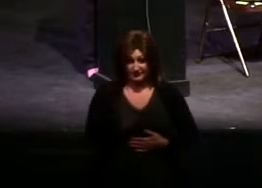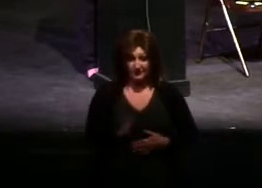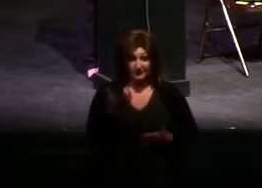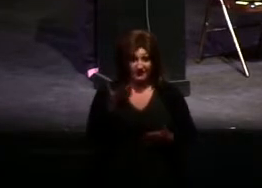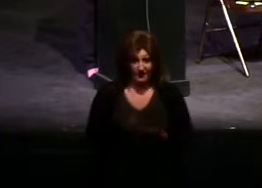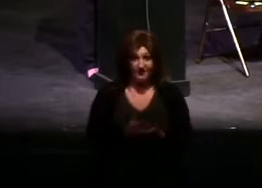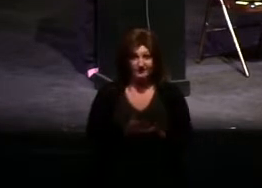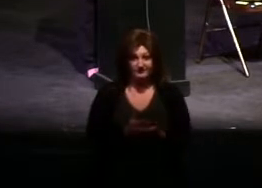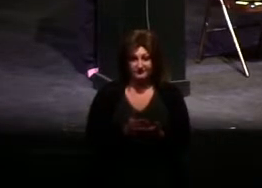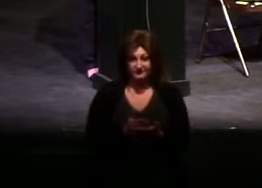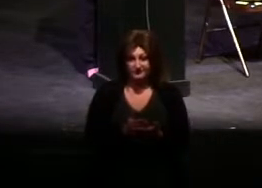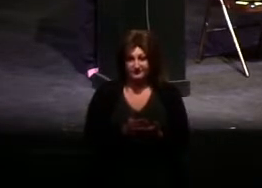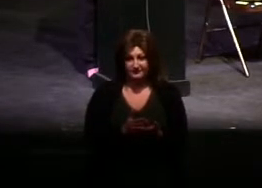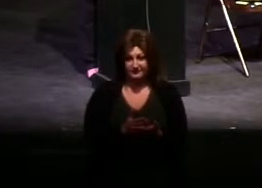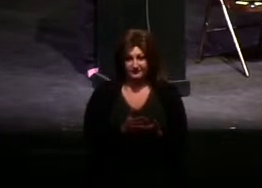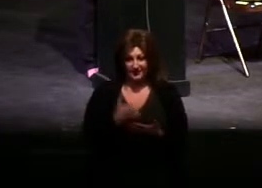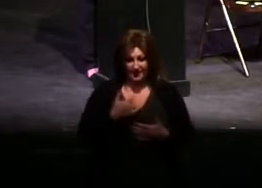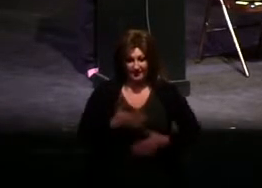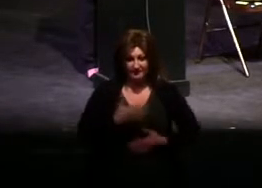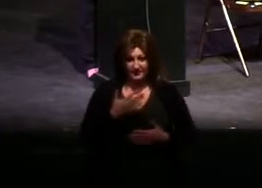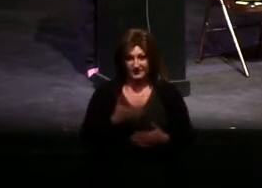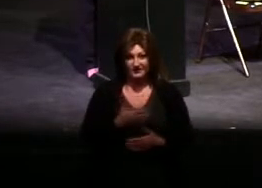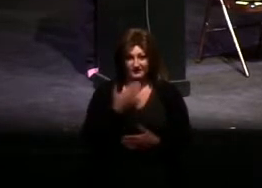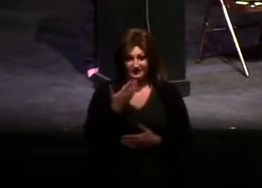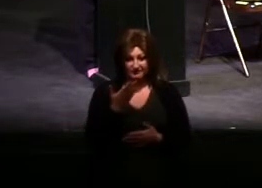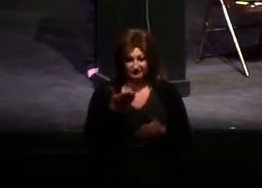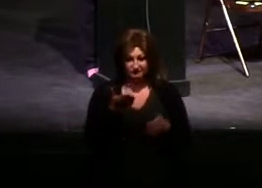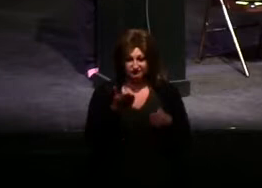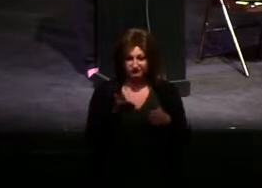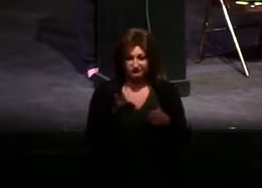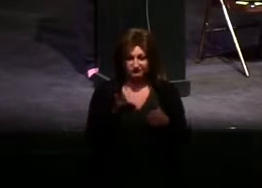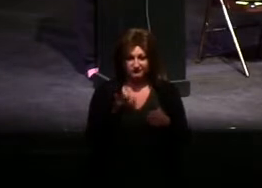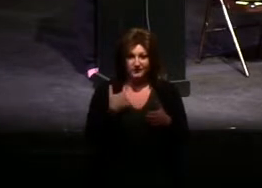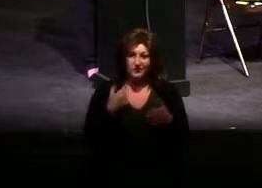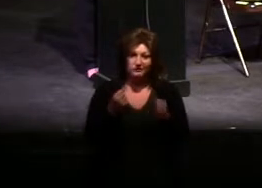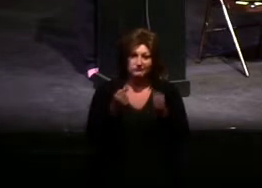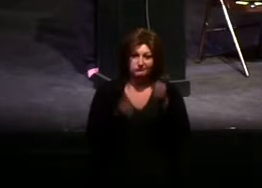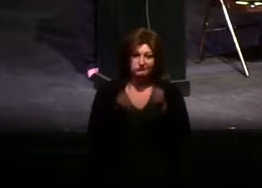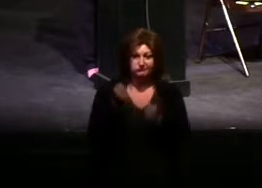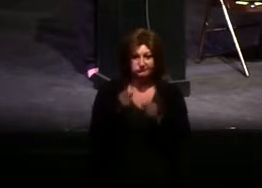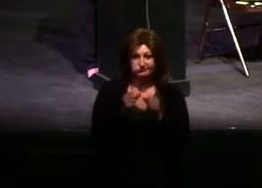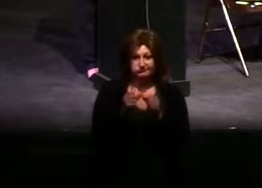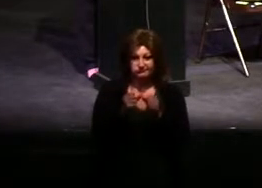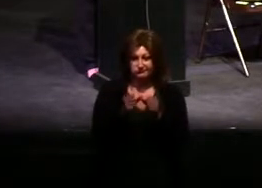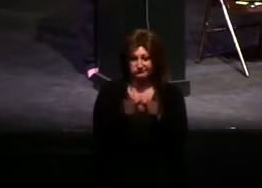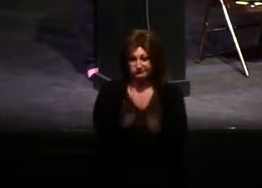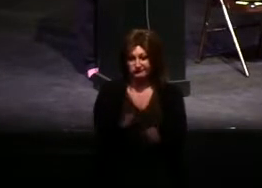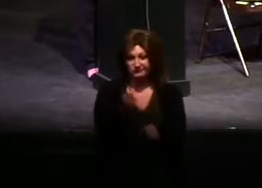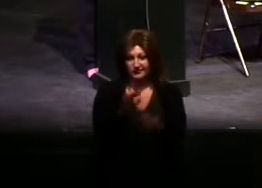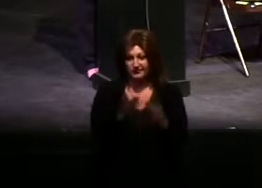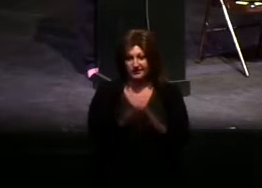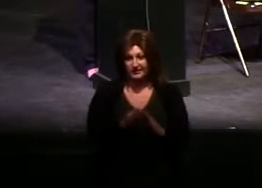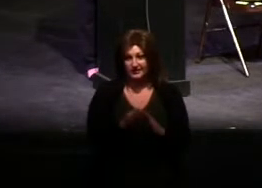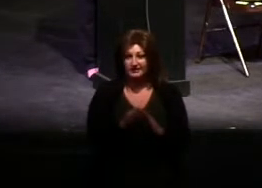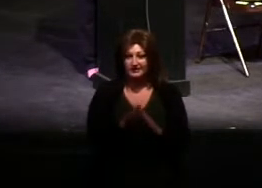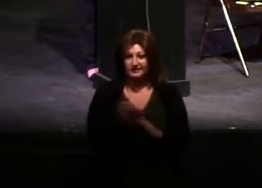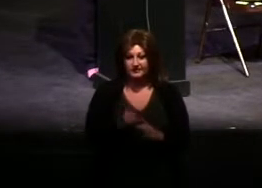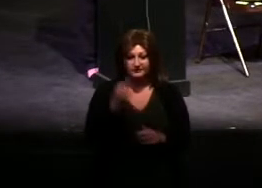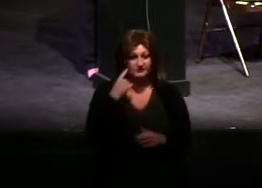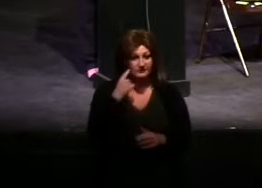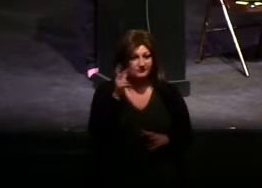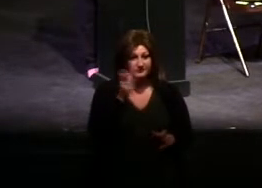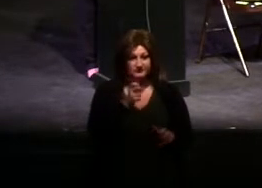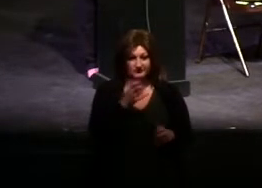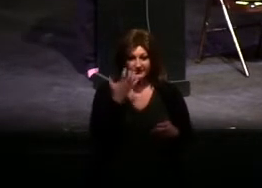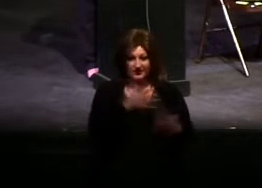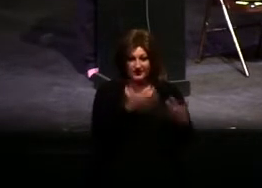sight. I'm glad the brakes were good. We drive on toward Missoula. In the hum from the heater and the scent of